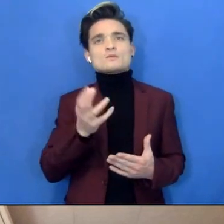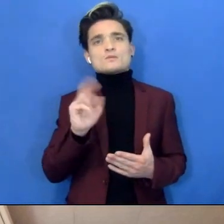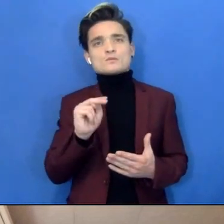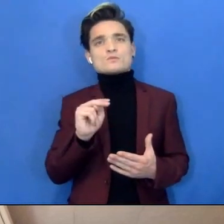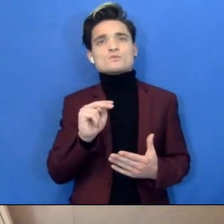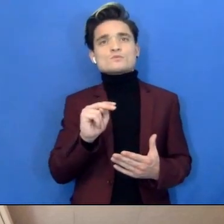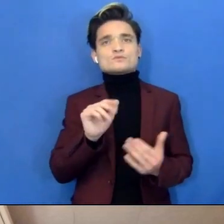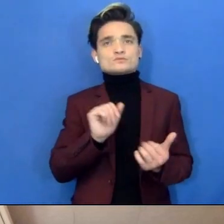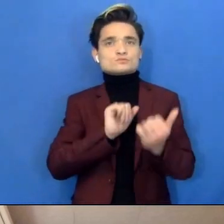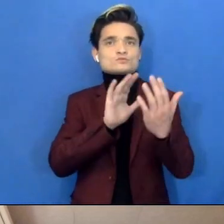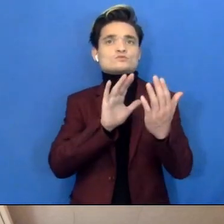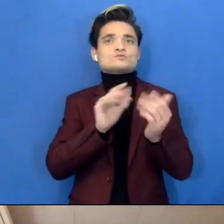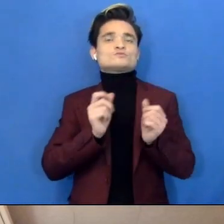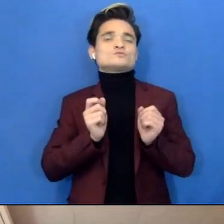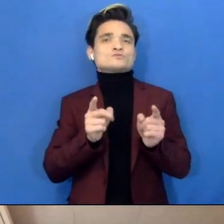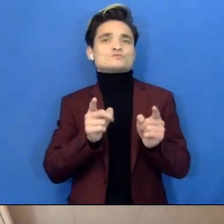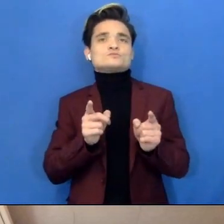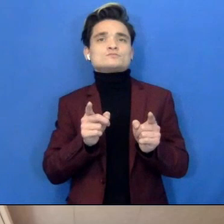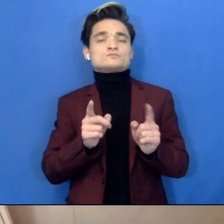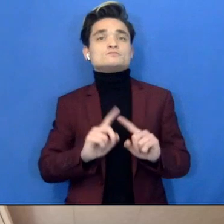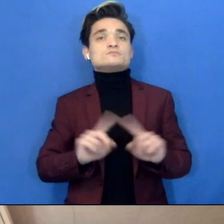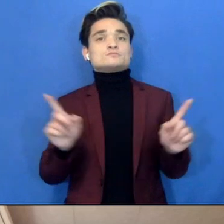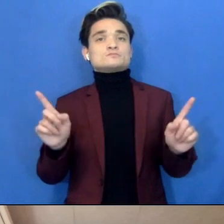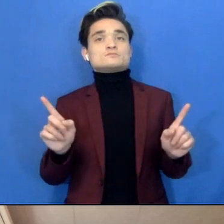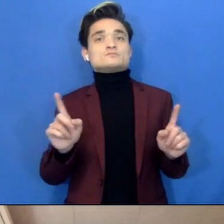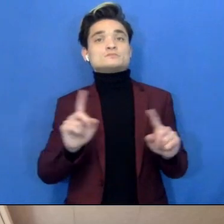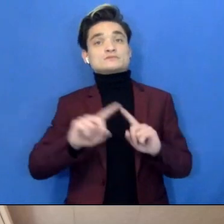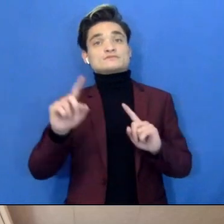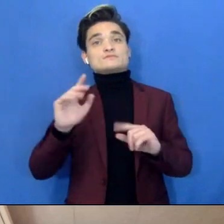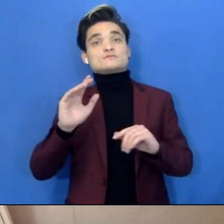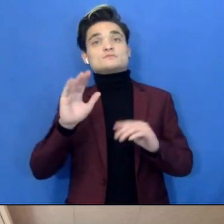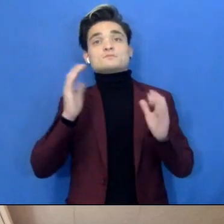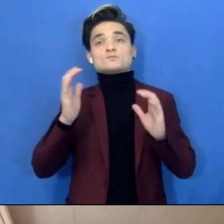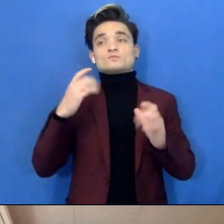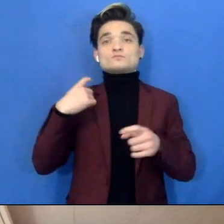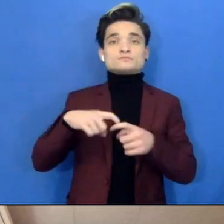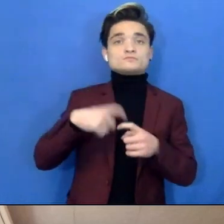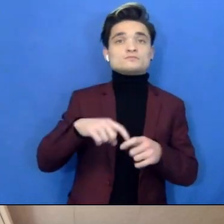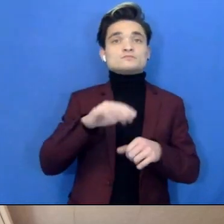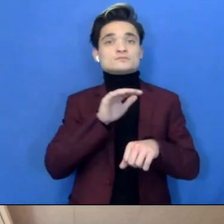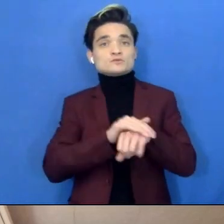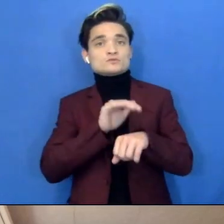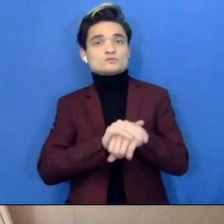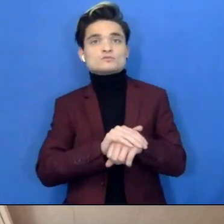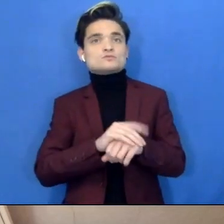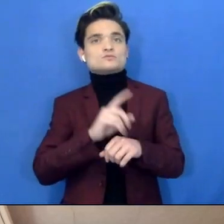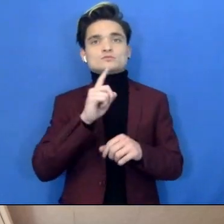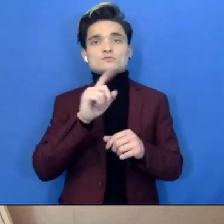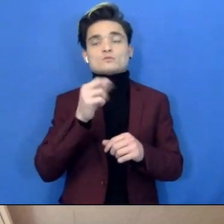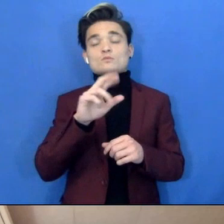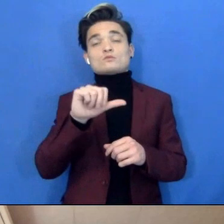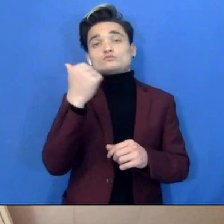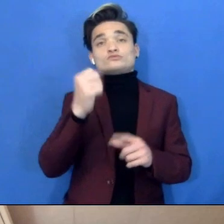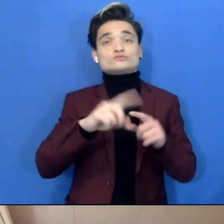how different it was to improvise in Spanish or in English or in another language. And